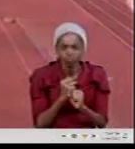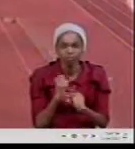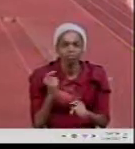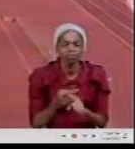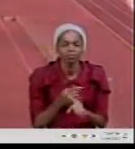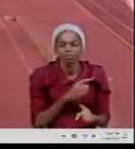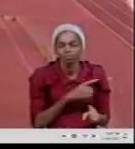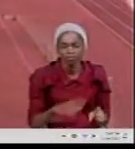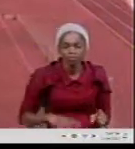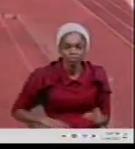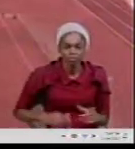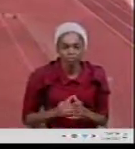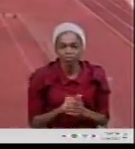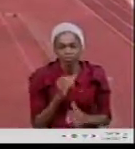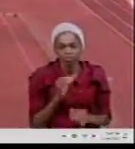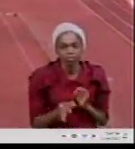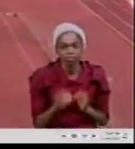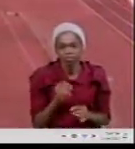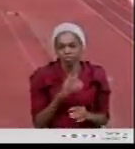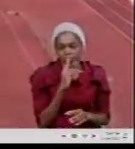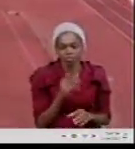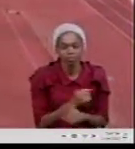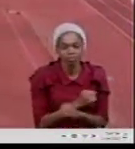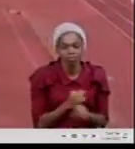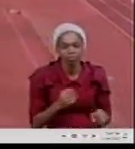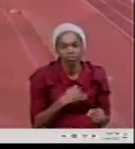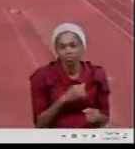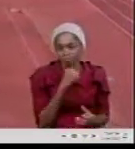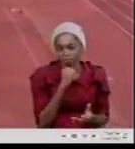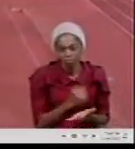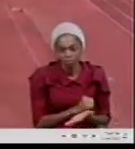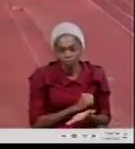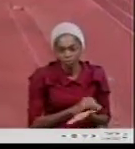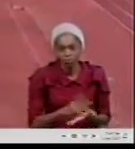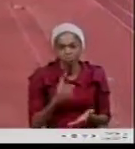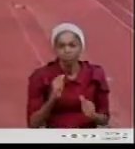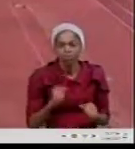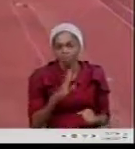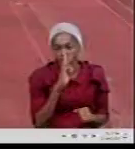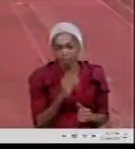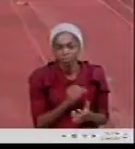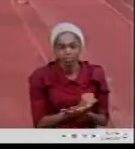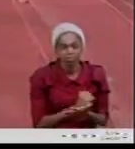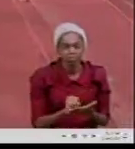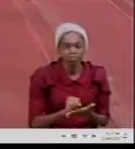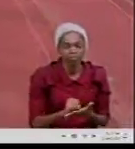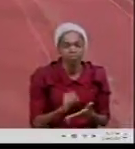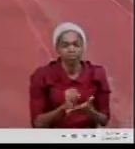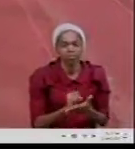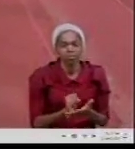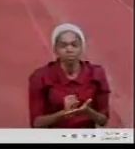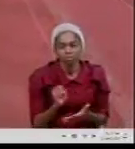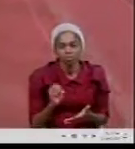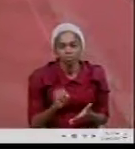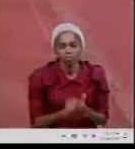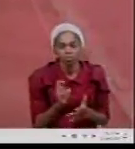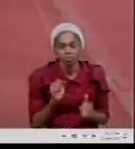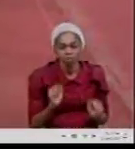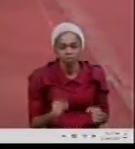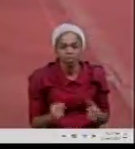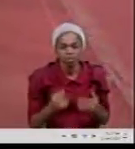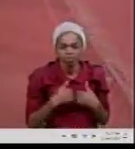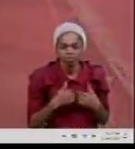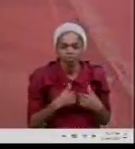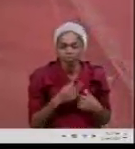love, the burning zeal for the kingdom of God, for the service of God. Pray. Let everybody